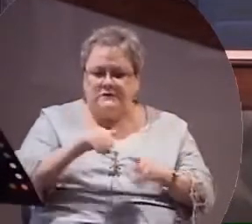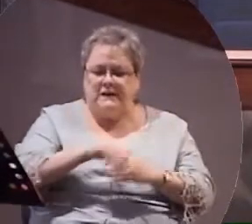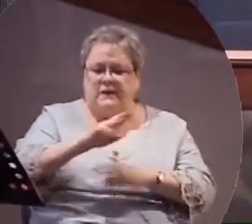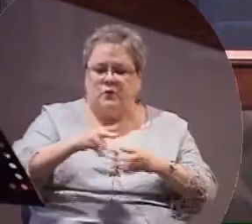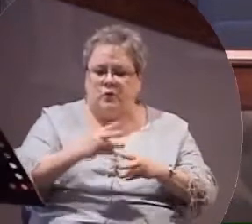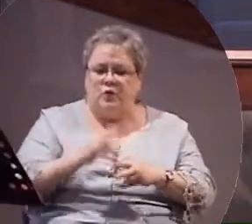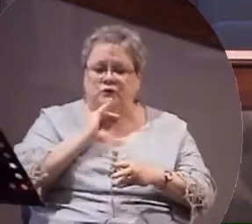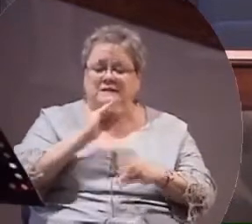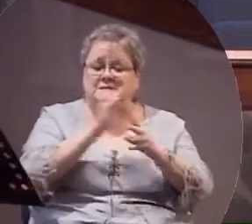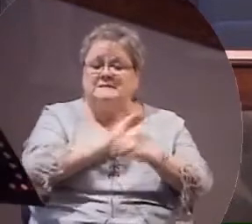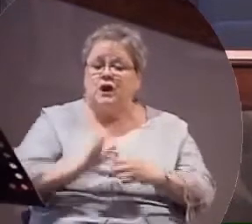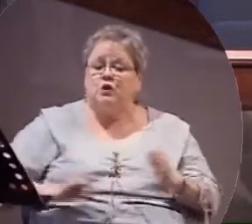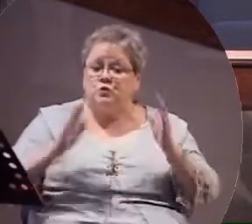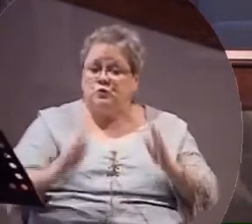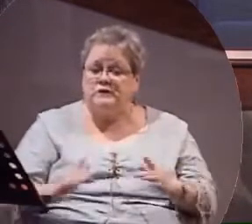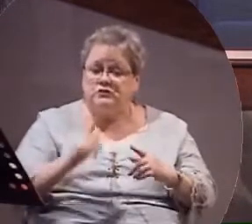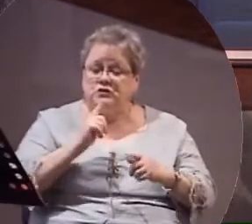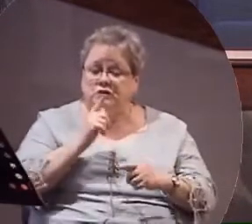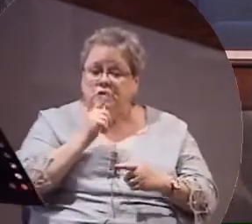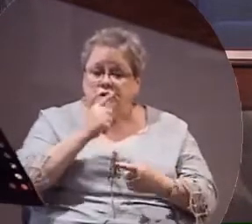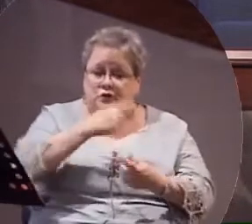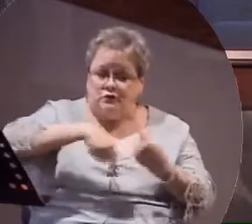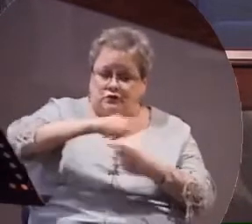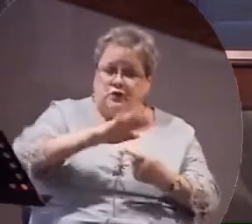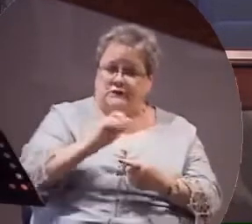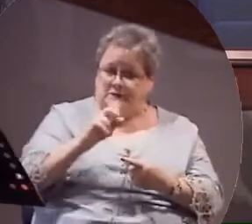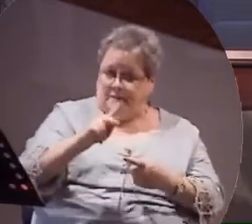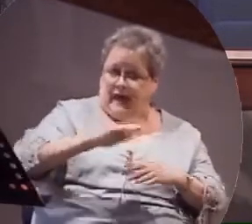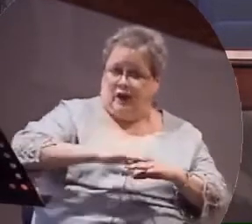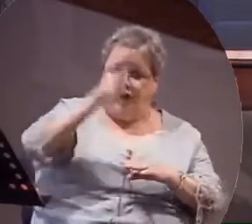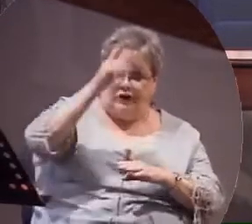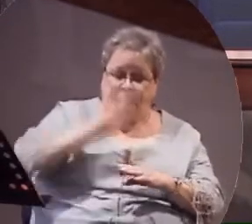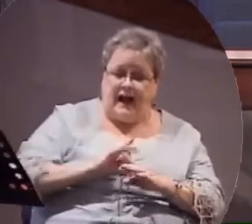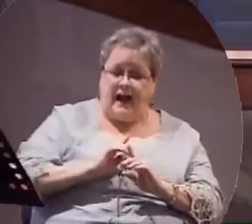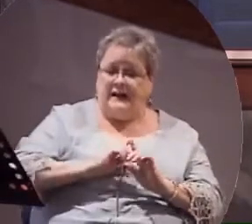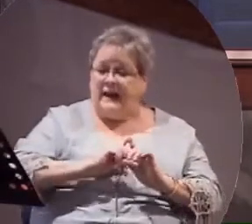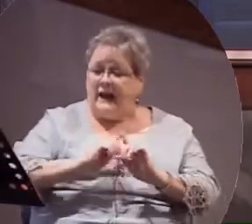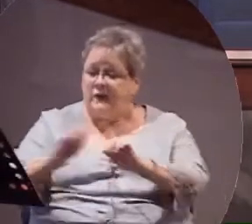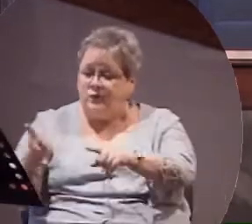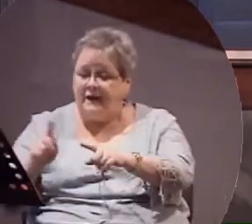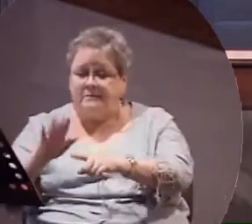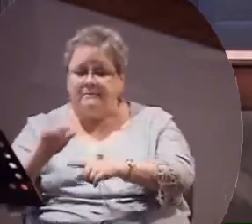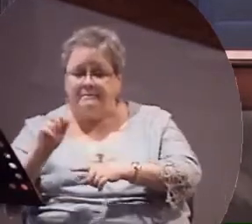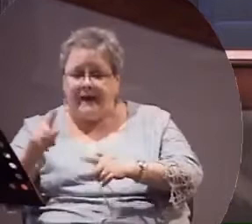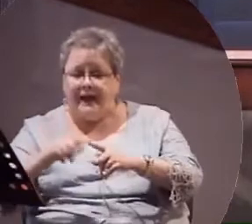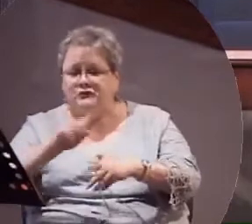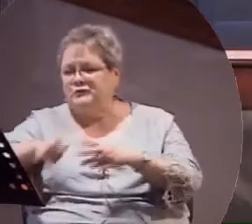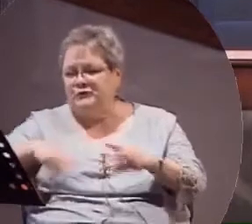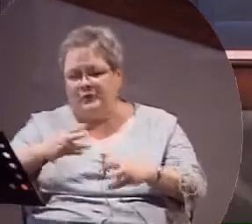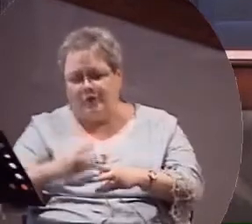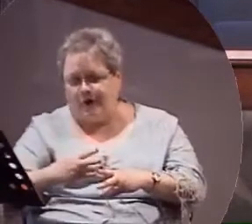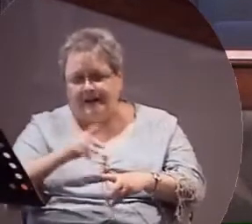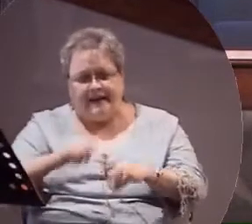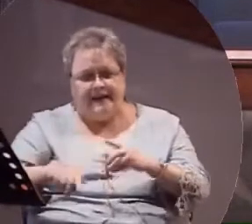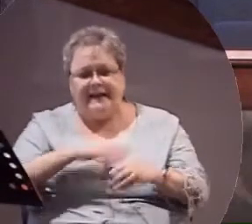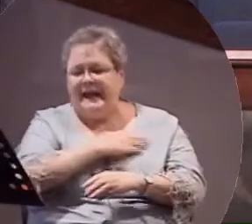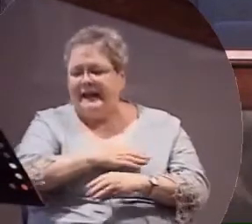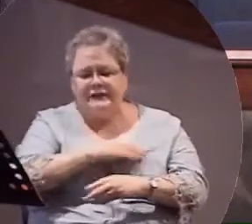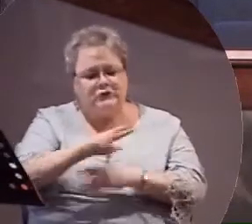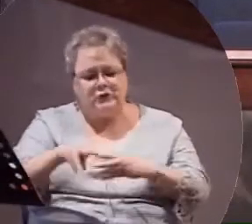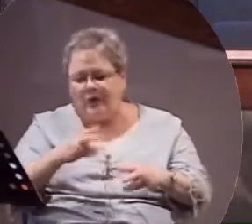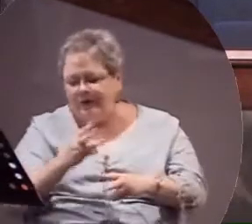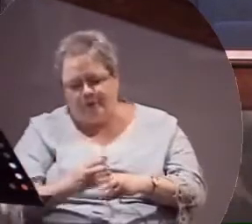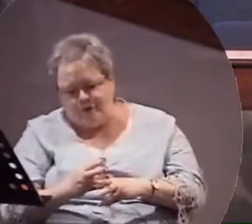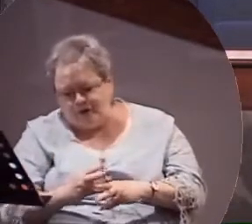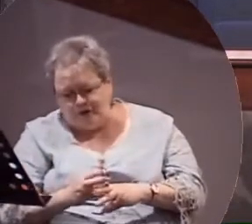turned his back on God and is trying to go back out there in the world, but he can't enjoy the world because that's not who he is, and he can't enjoy God